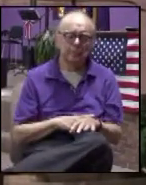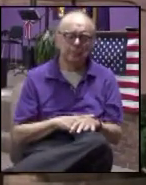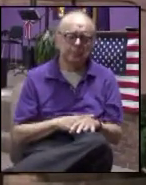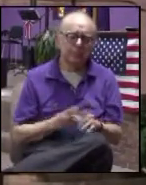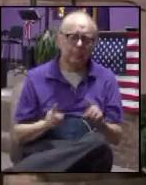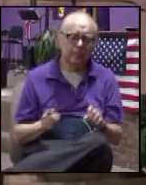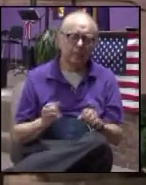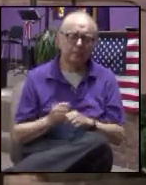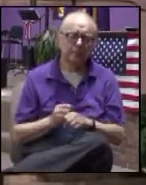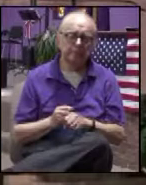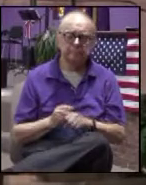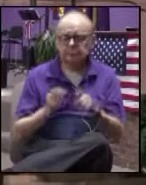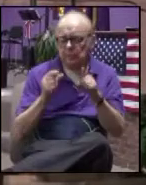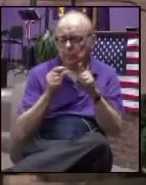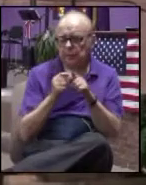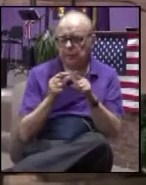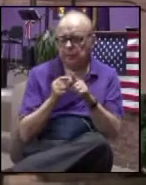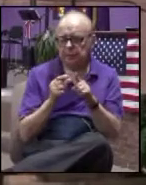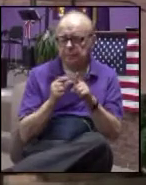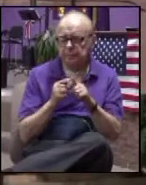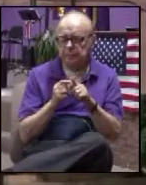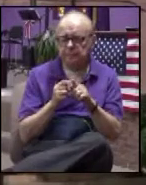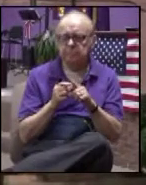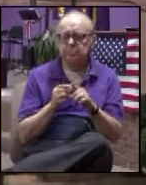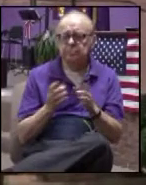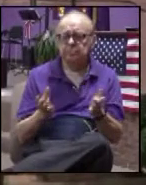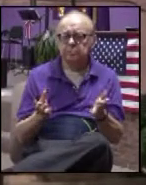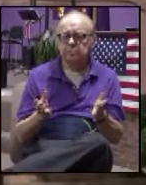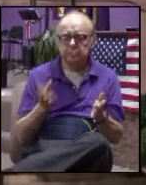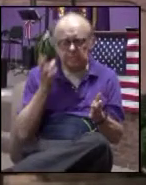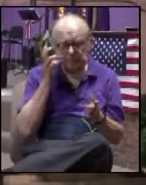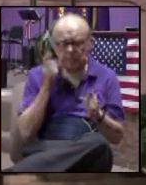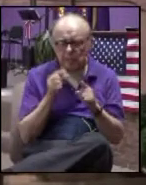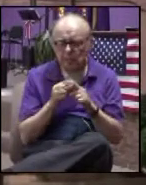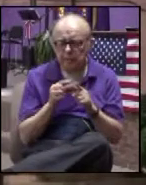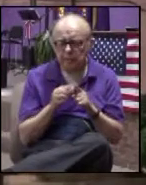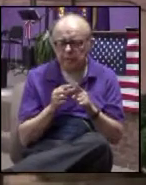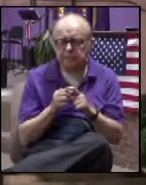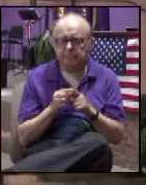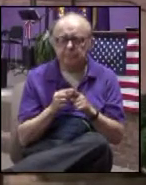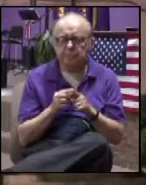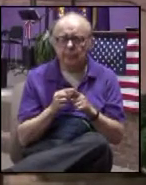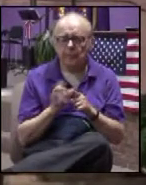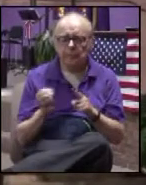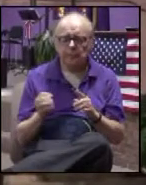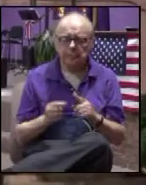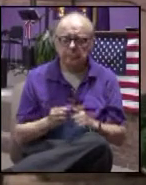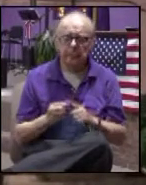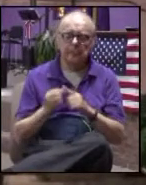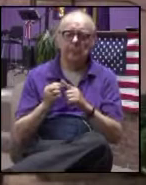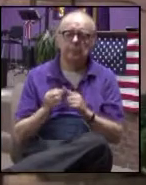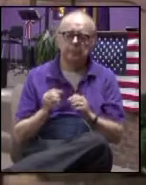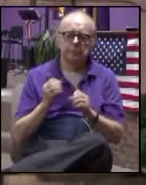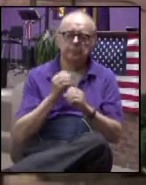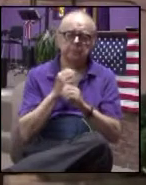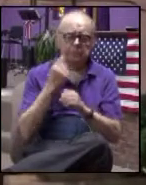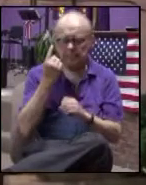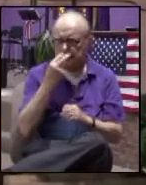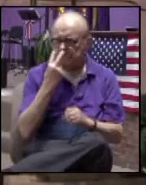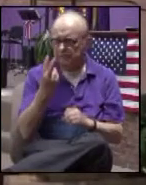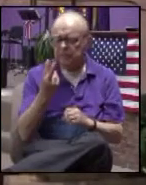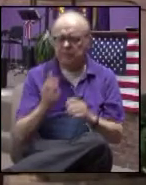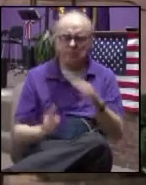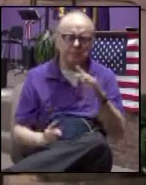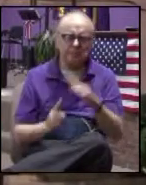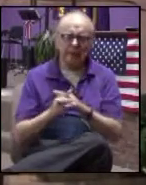when we get a term and we hear this term and there's certain images that we get that just kind of pop into